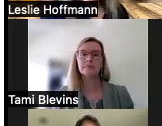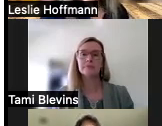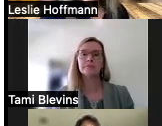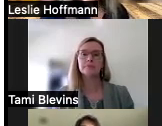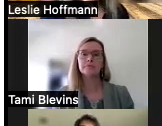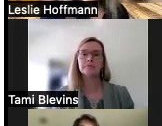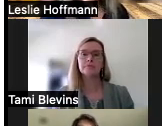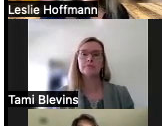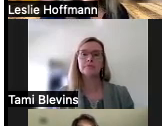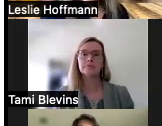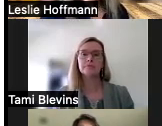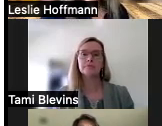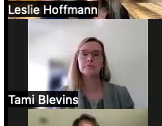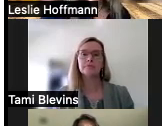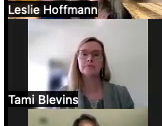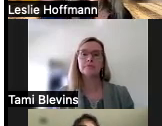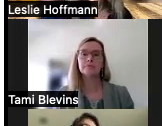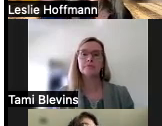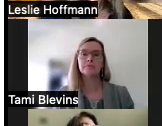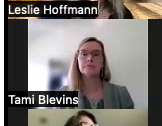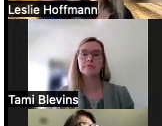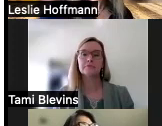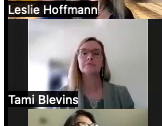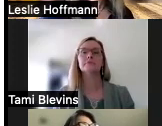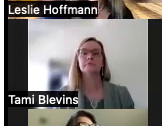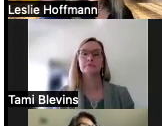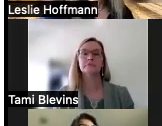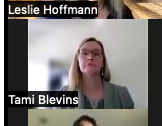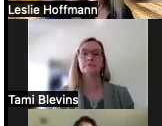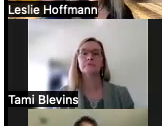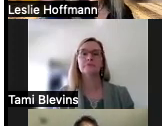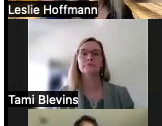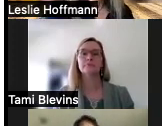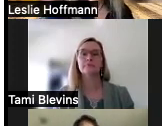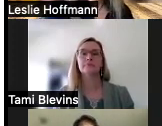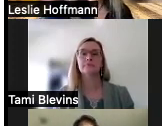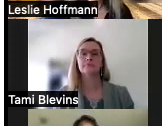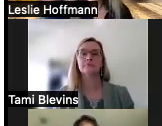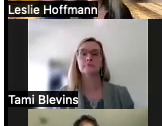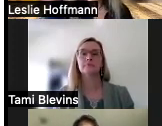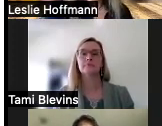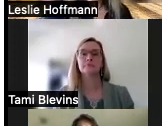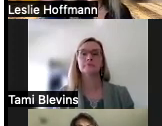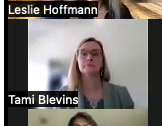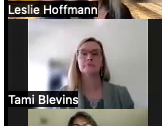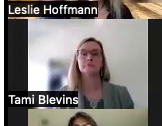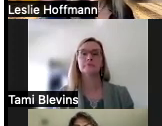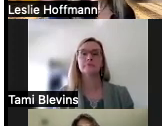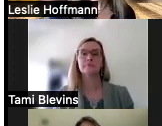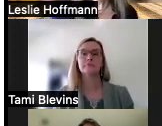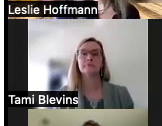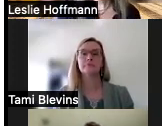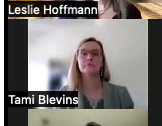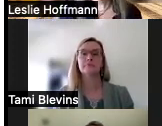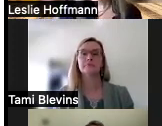We support that. We think there are many pathways to receive services, and supports telehealth is one that's effective for some people, but